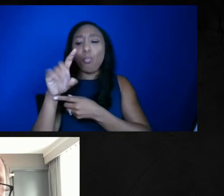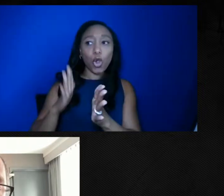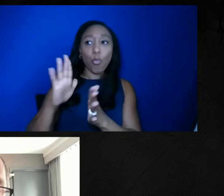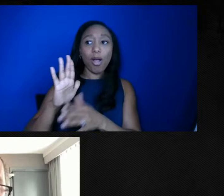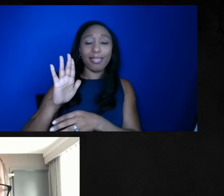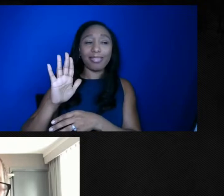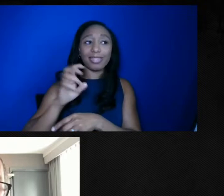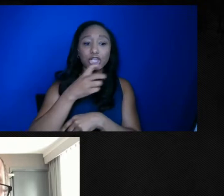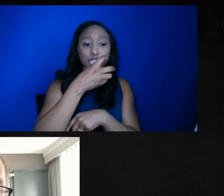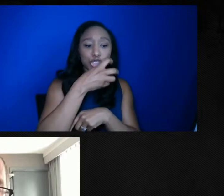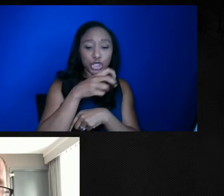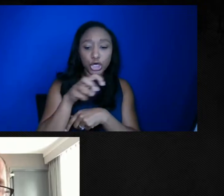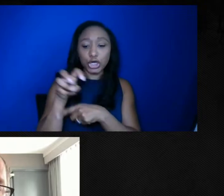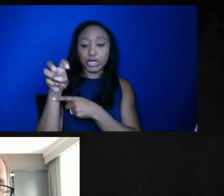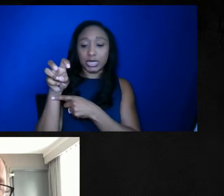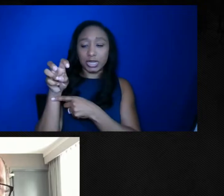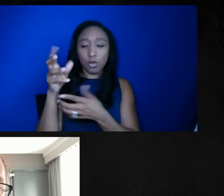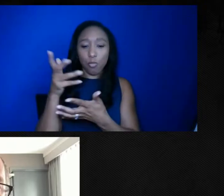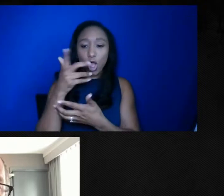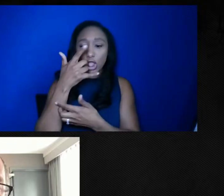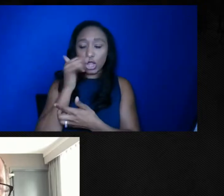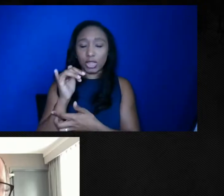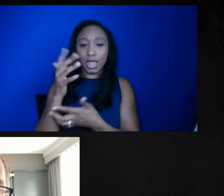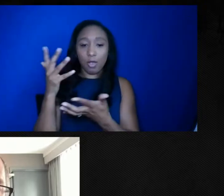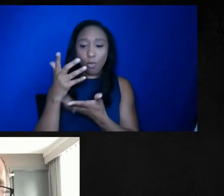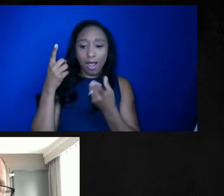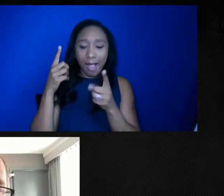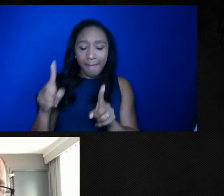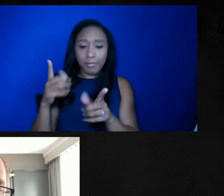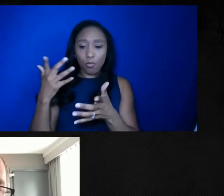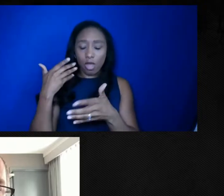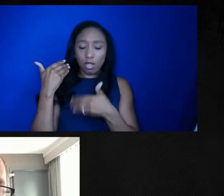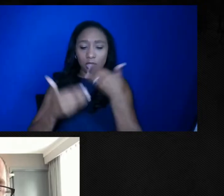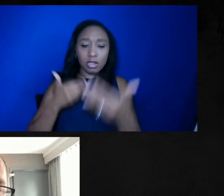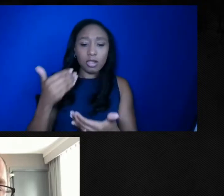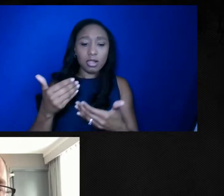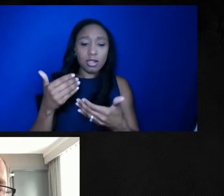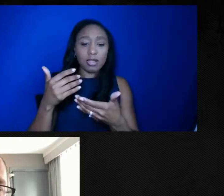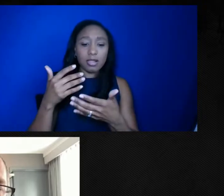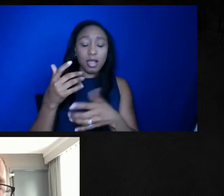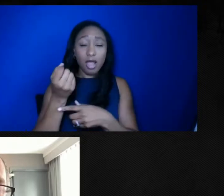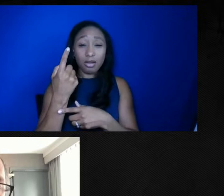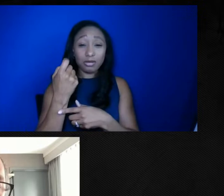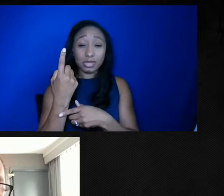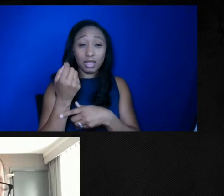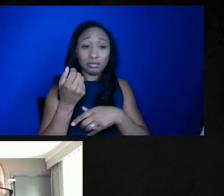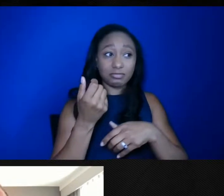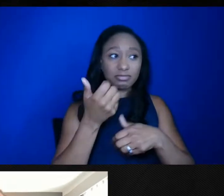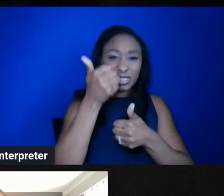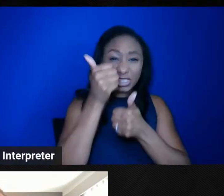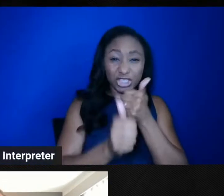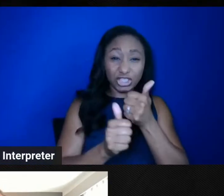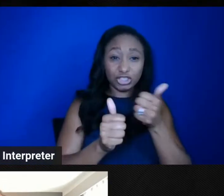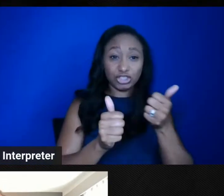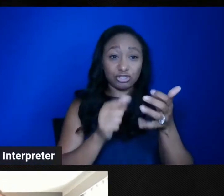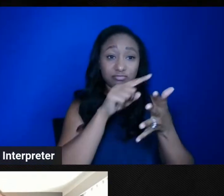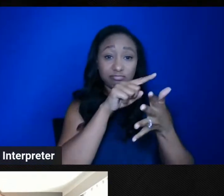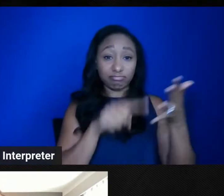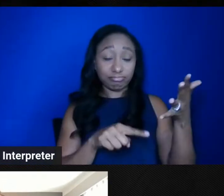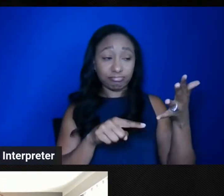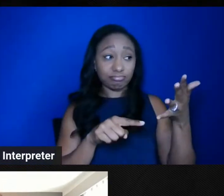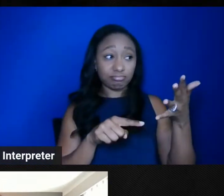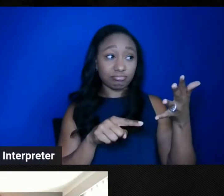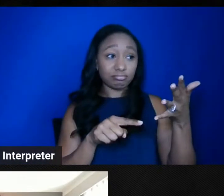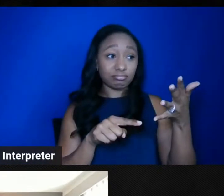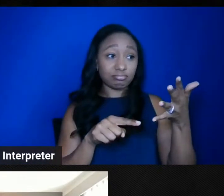I had 200 words spread between 2 boys from them about what the journey was like.